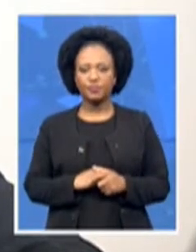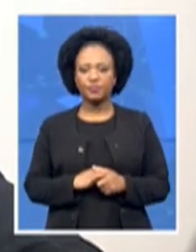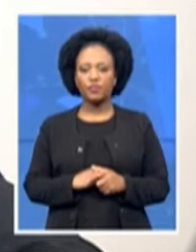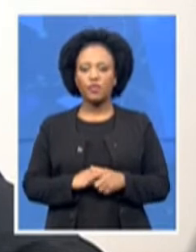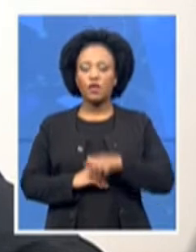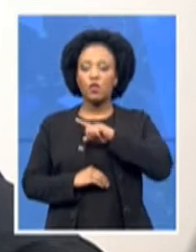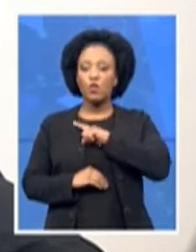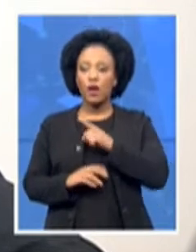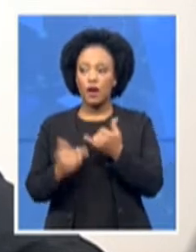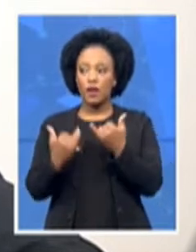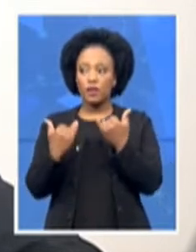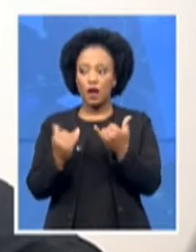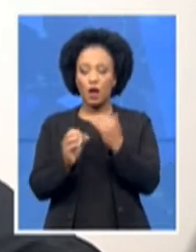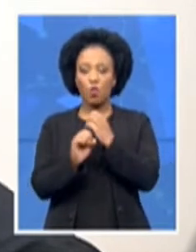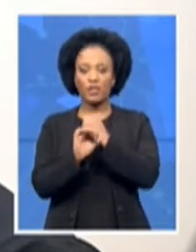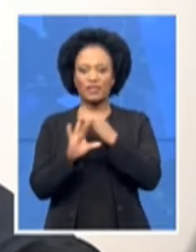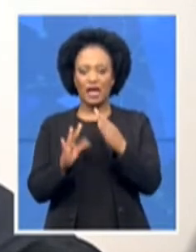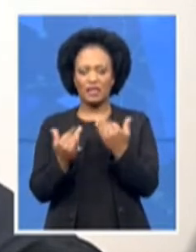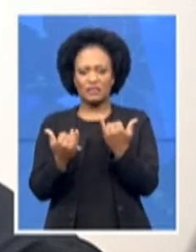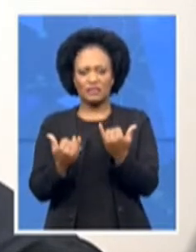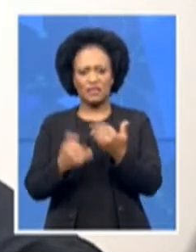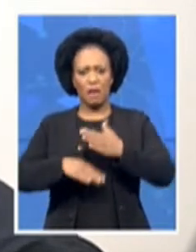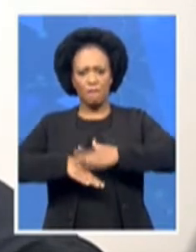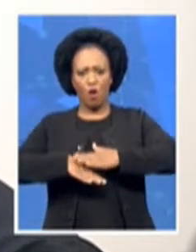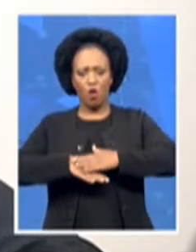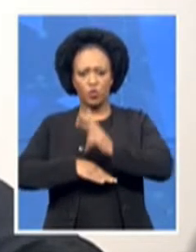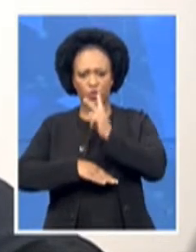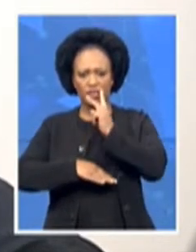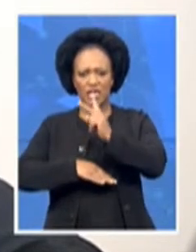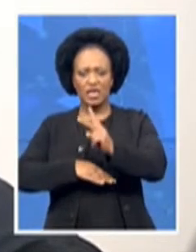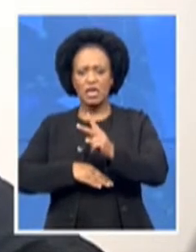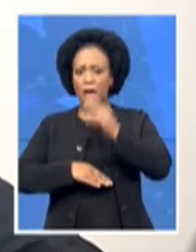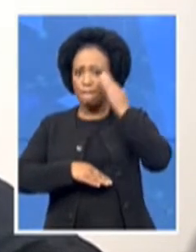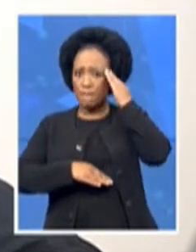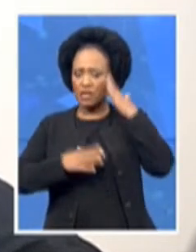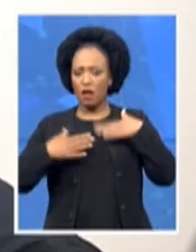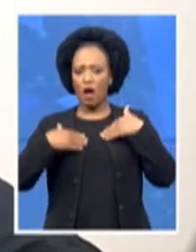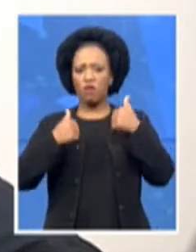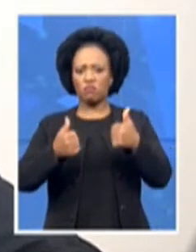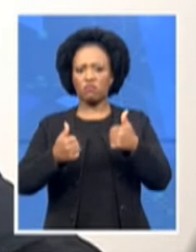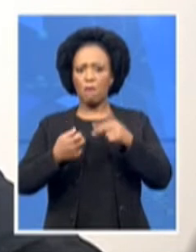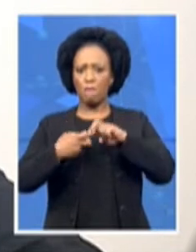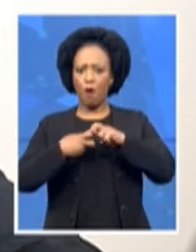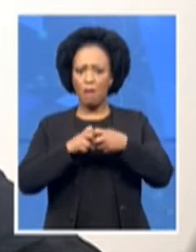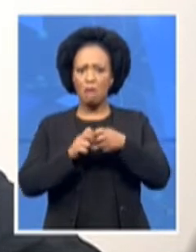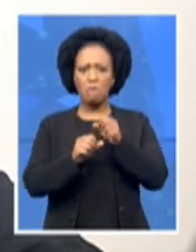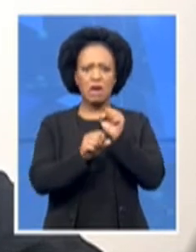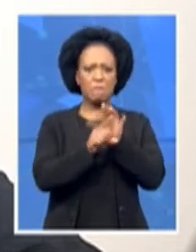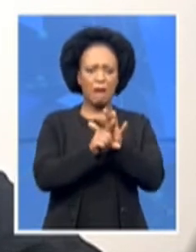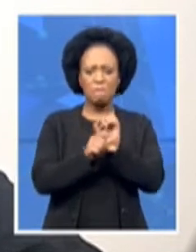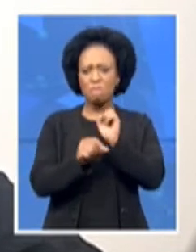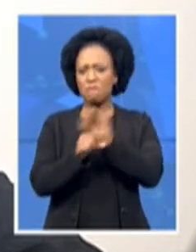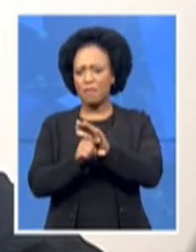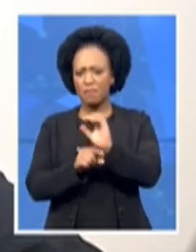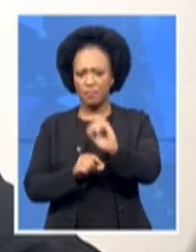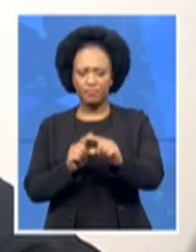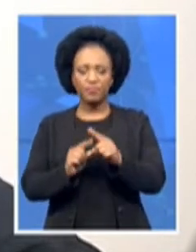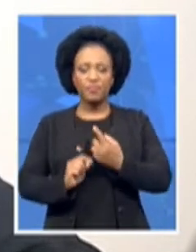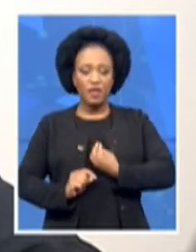more mental health problems. You know, even younger people, there were reports